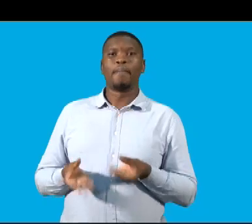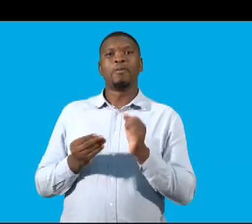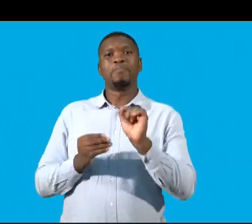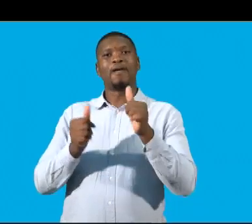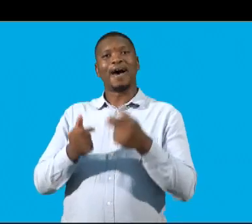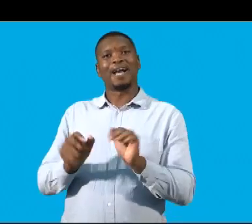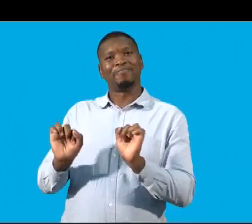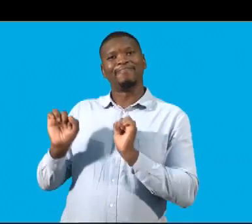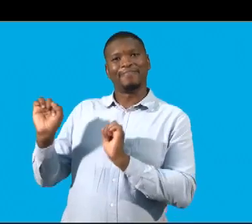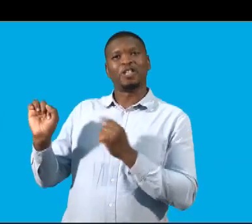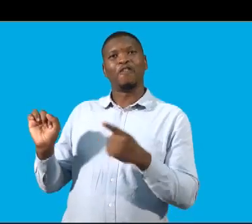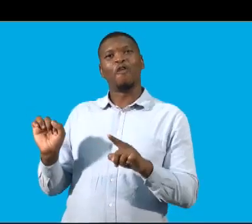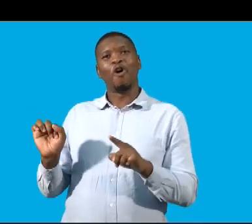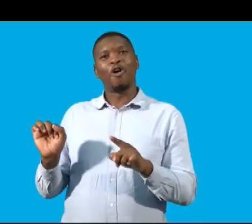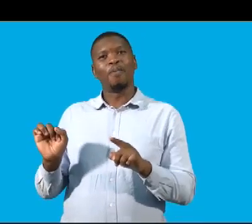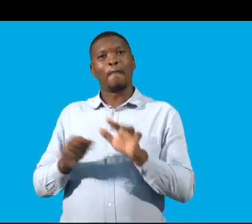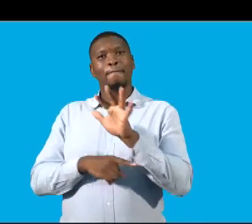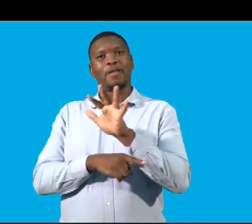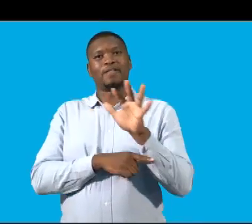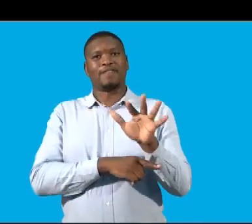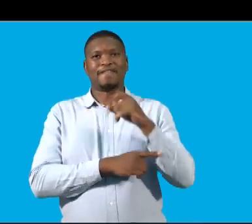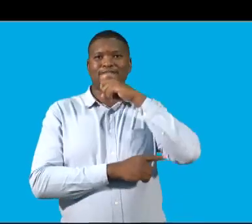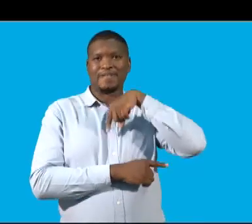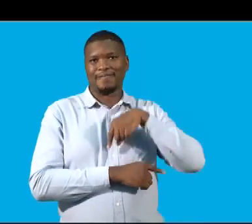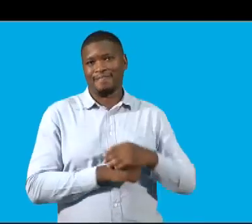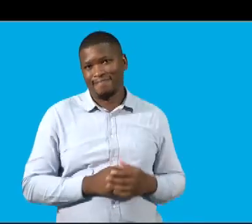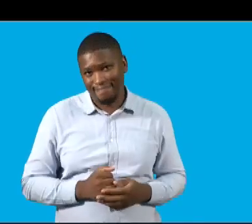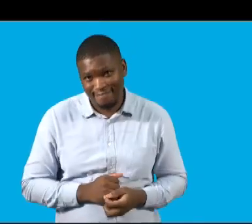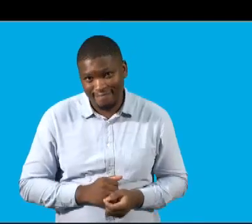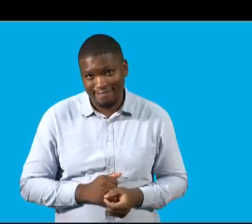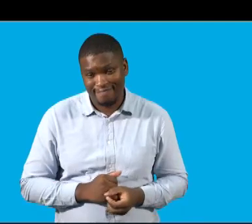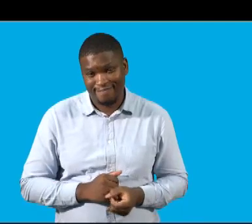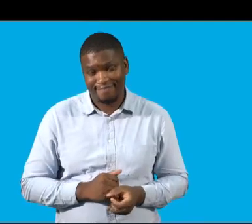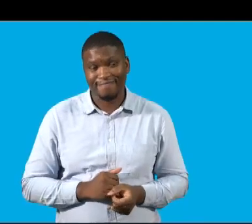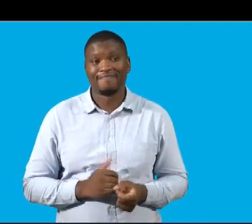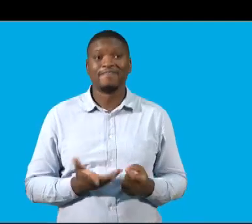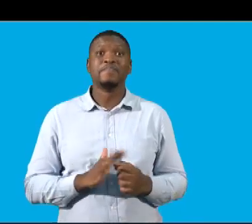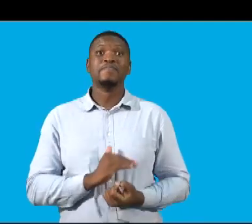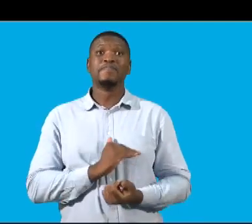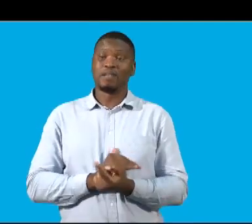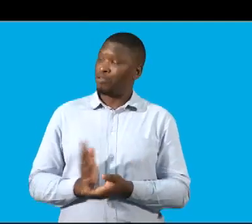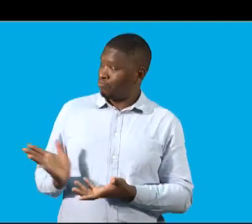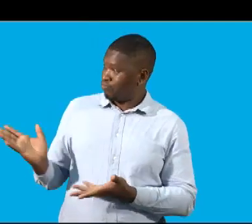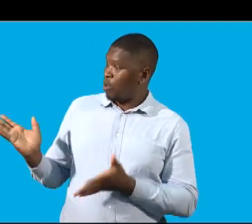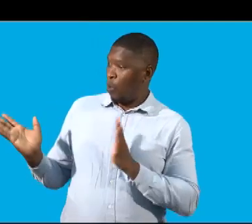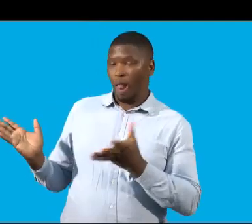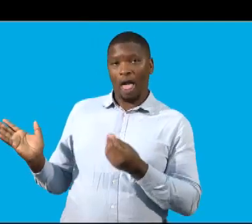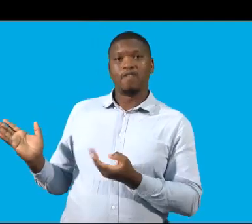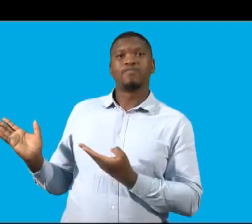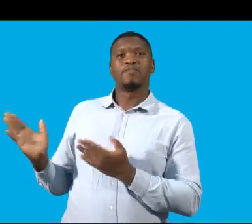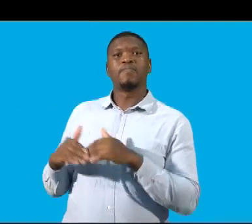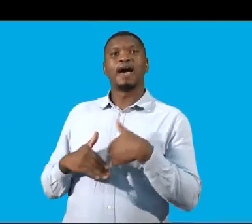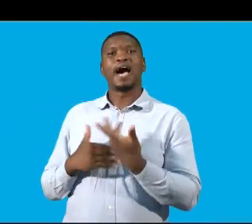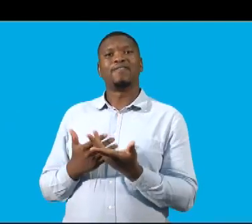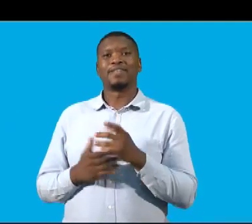his account on his 55th birthday. And that is going to be what Tshepo will have